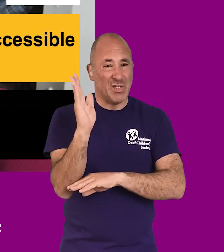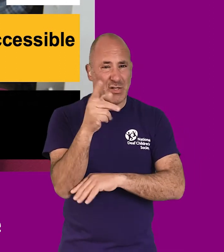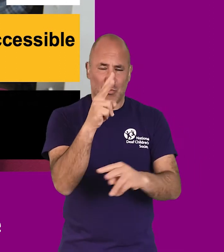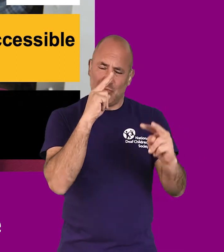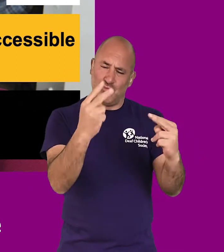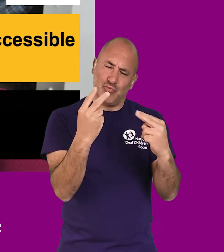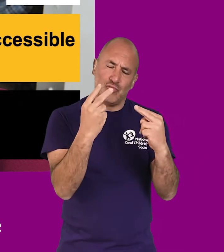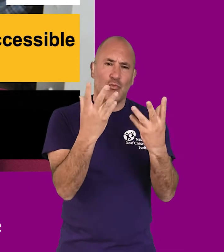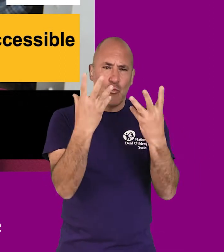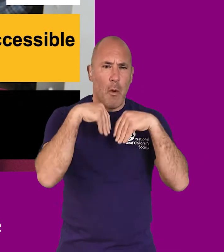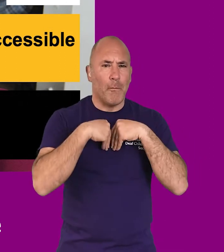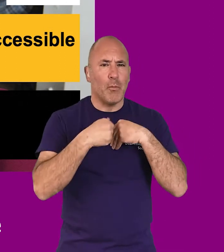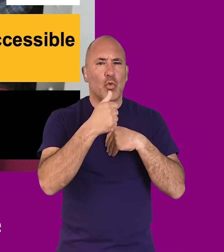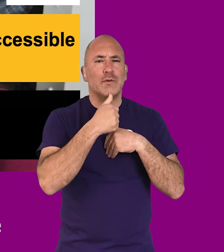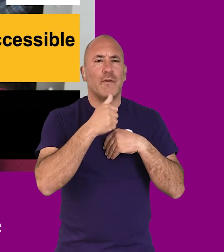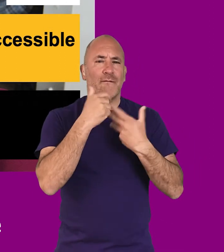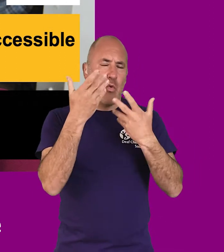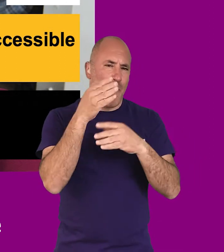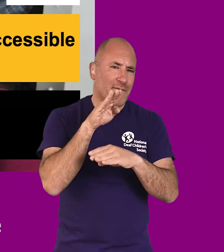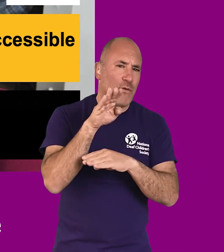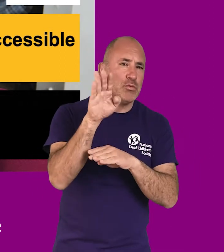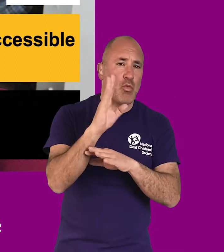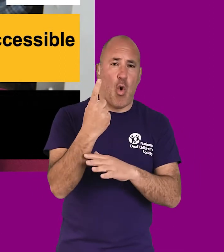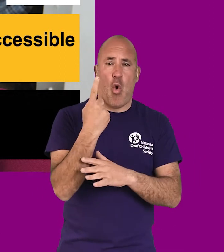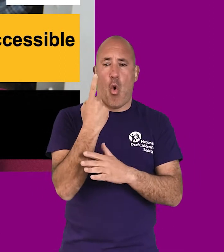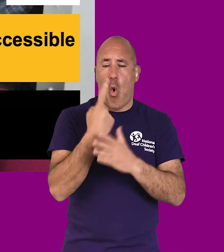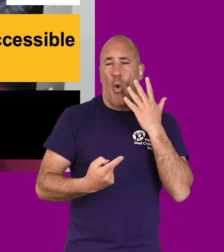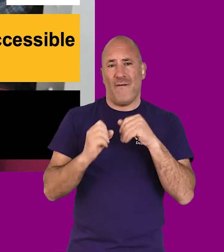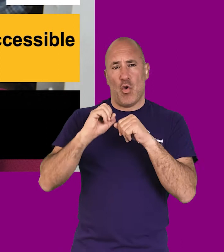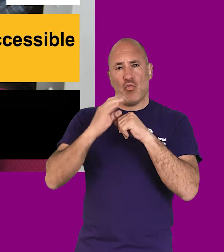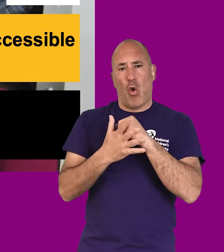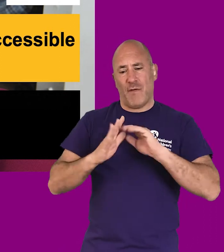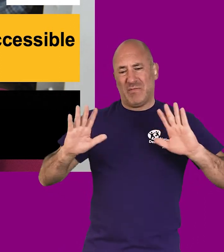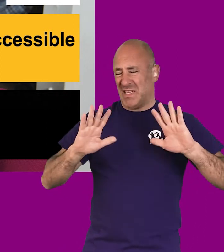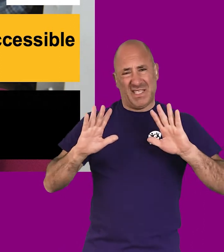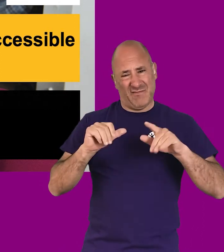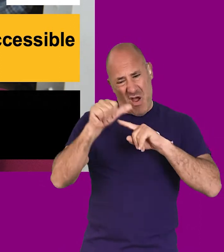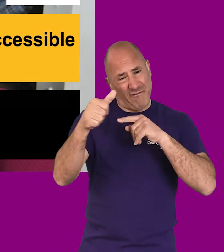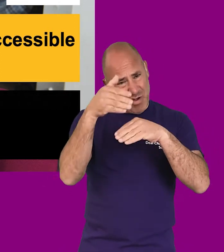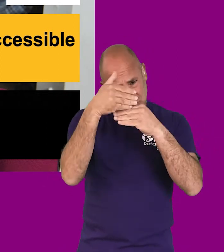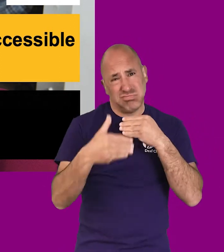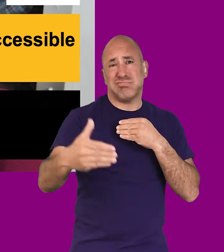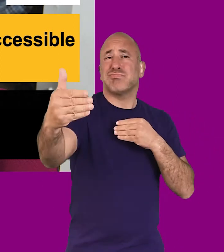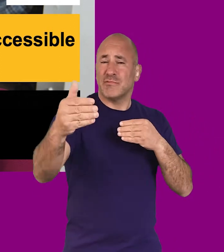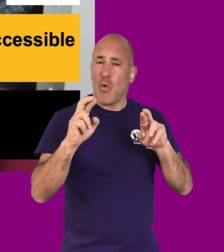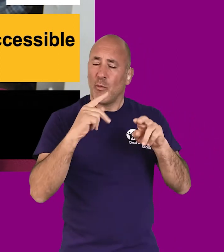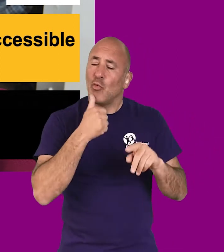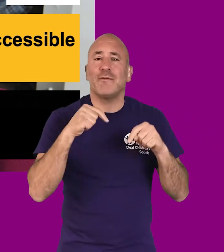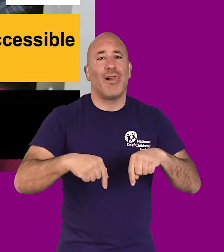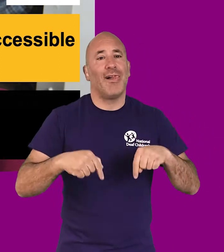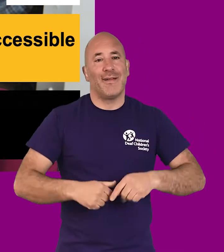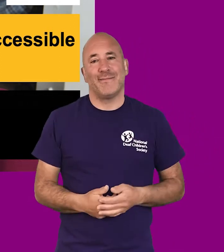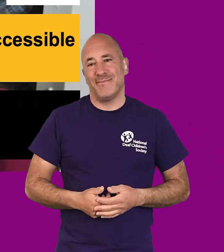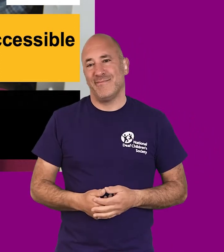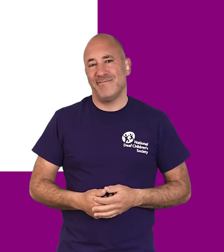Therefore, we hope that this presentation can be a useful resource for the foreseeable future and not just for life in